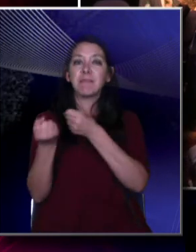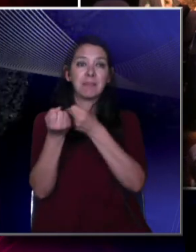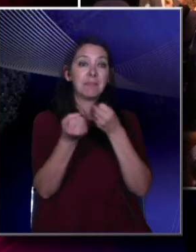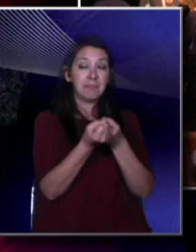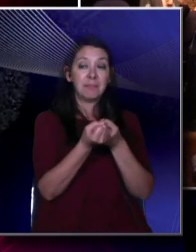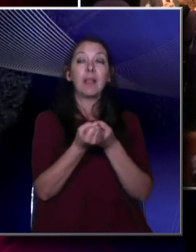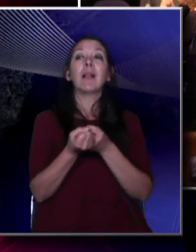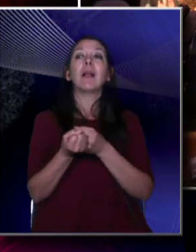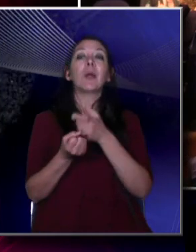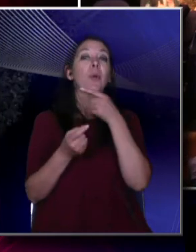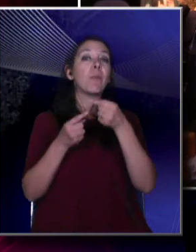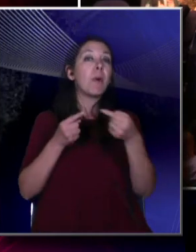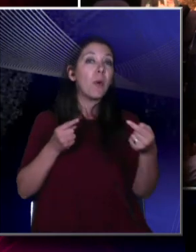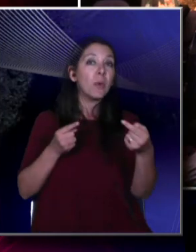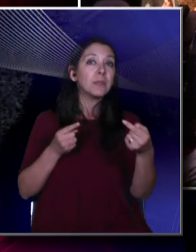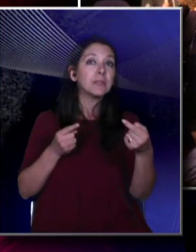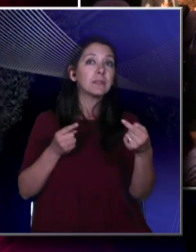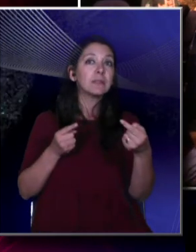those opposed?